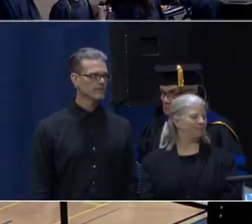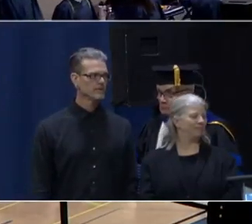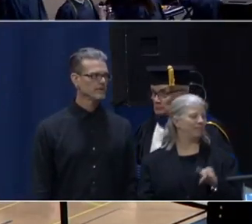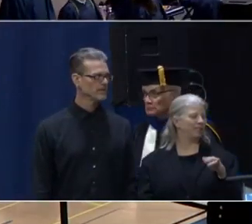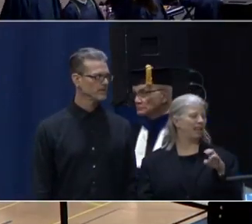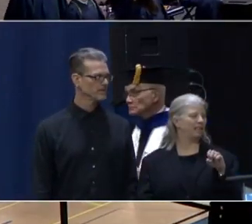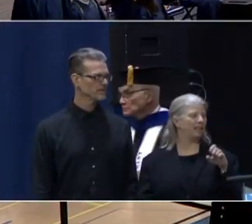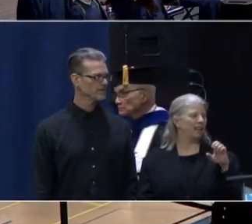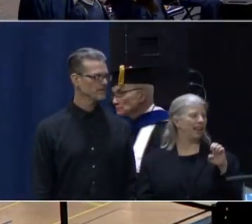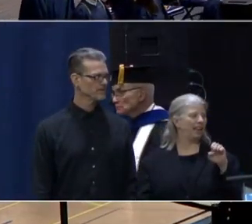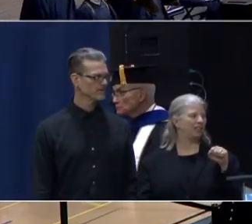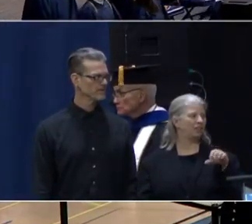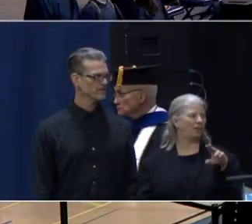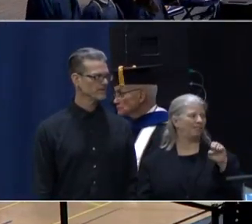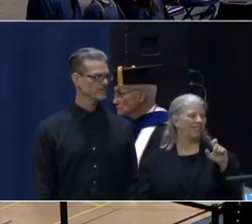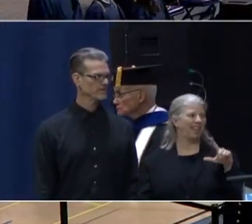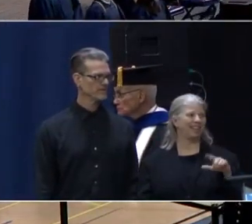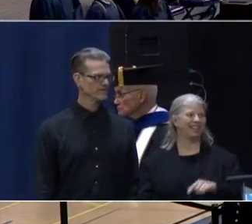Jeanette Esquivel.